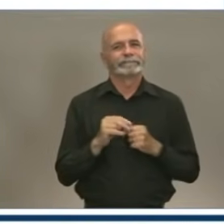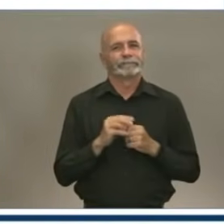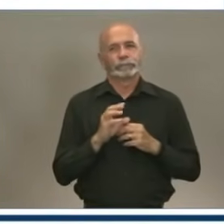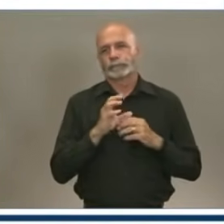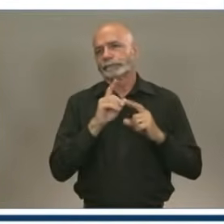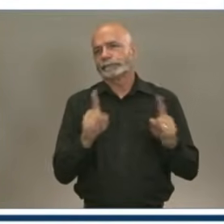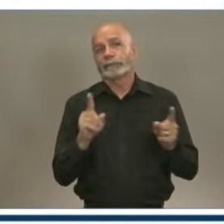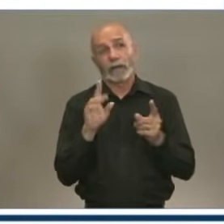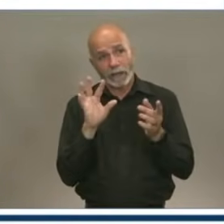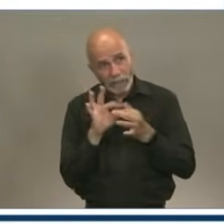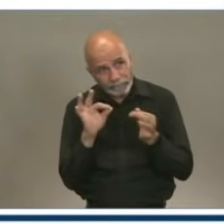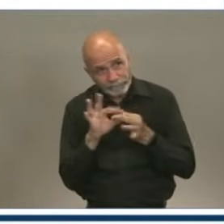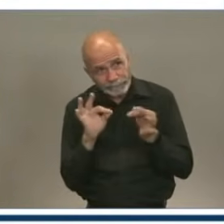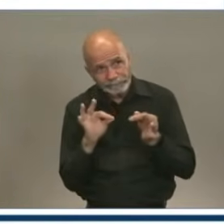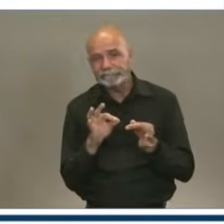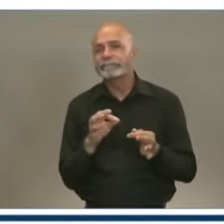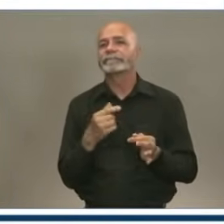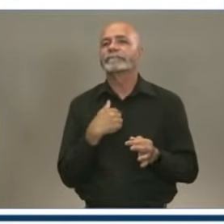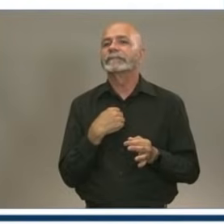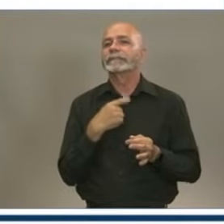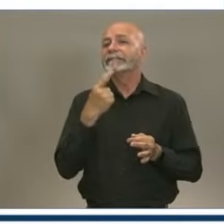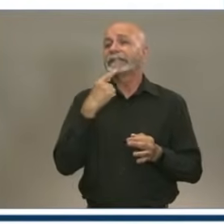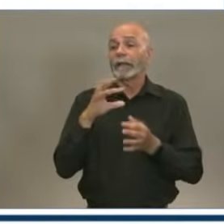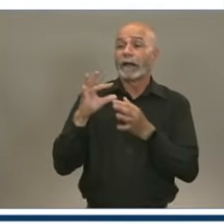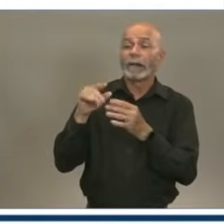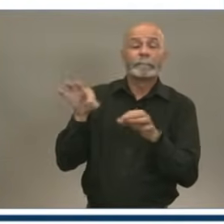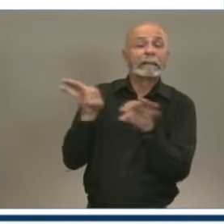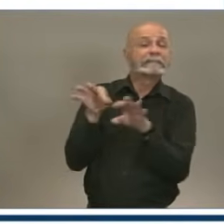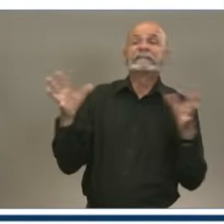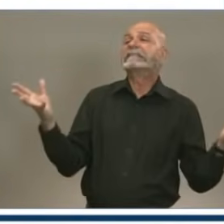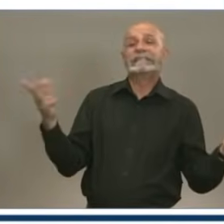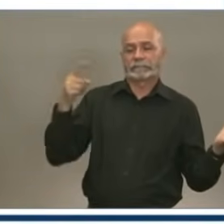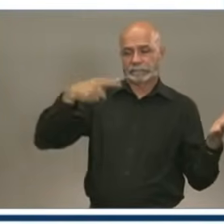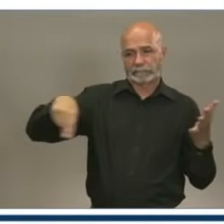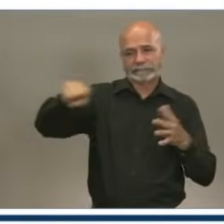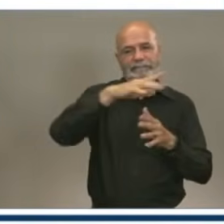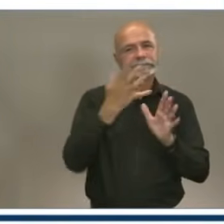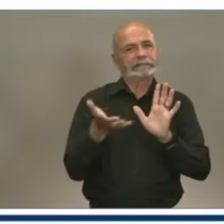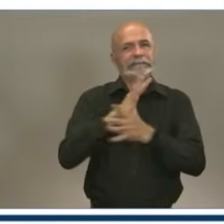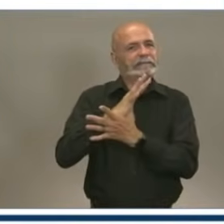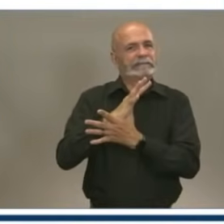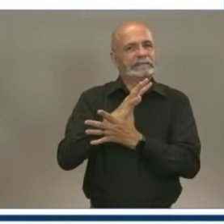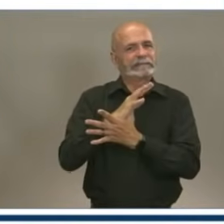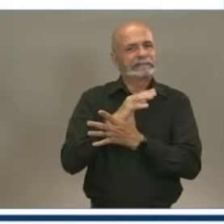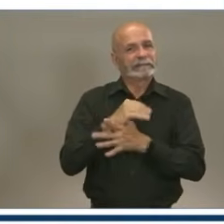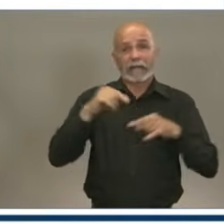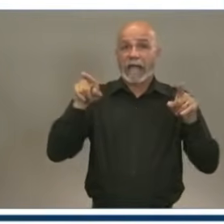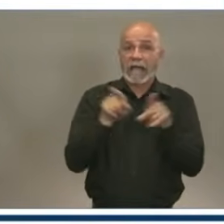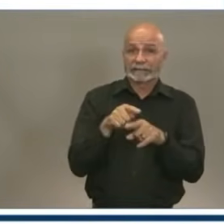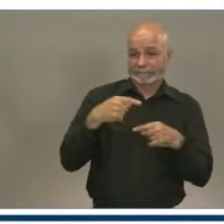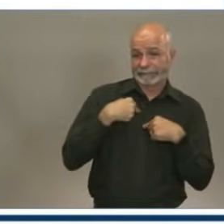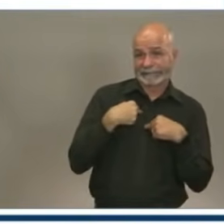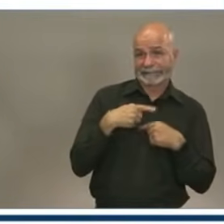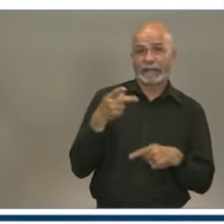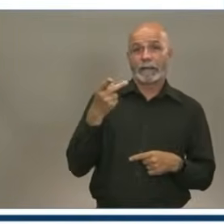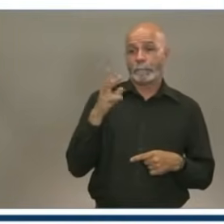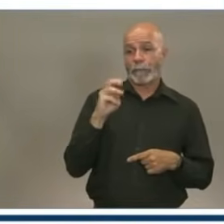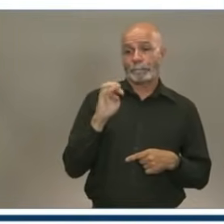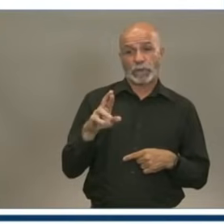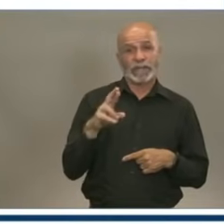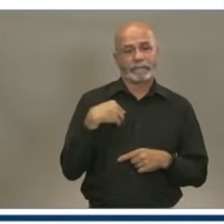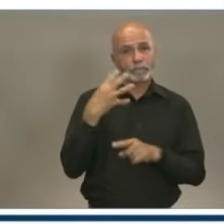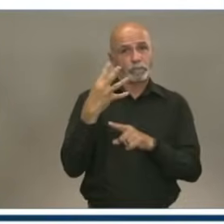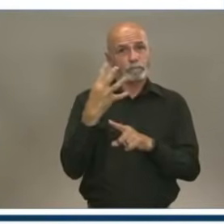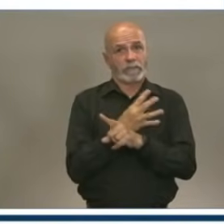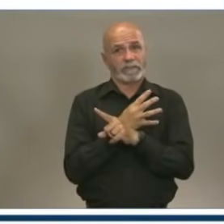highest priority. But at the same time, over the last 4 months that I've had the privilege of being the Premier, I will continue to invest in Nova Scotians,